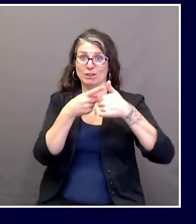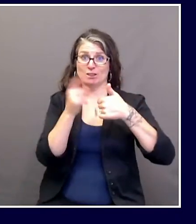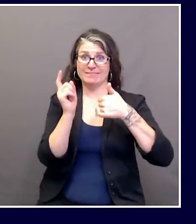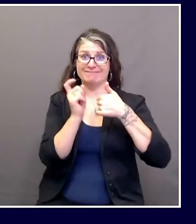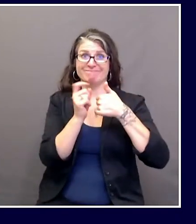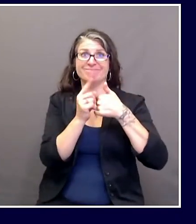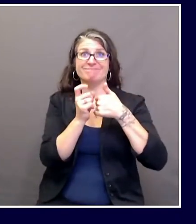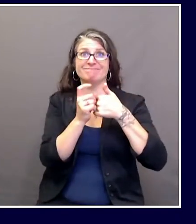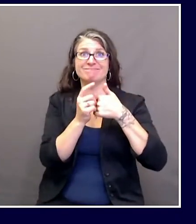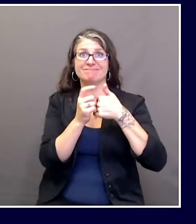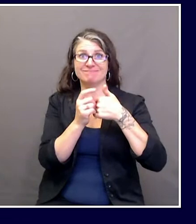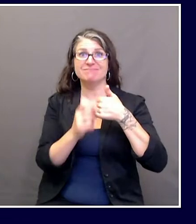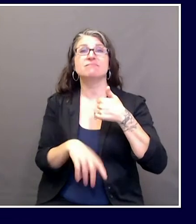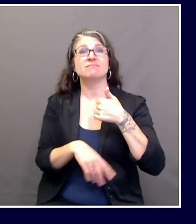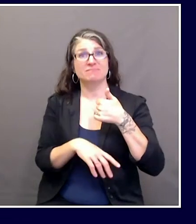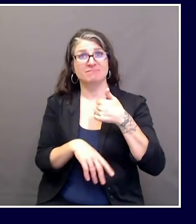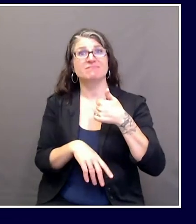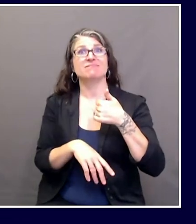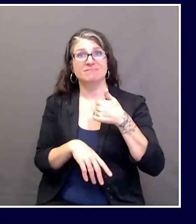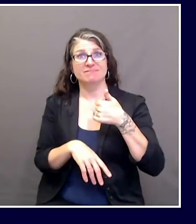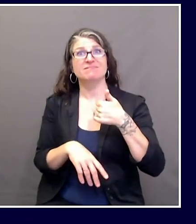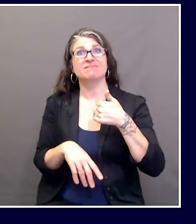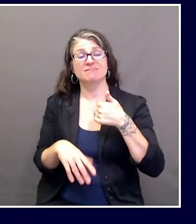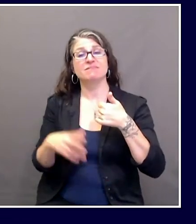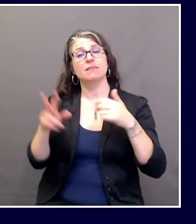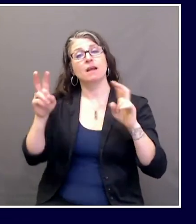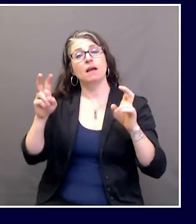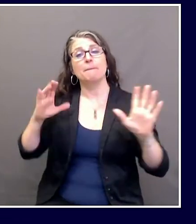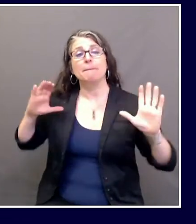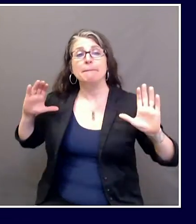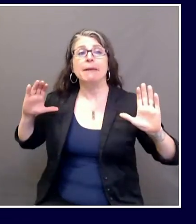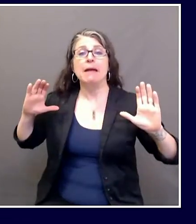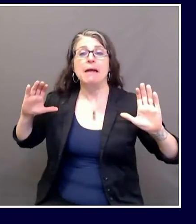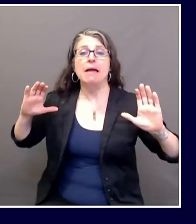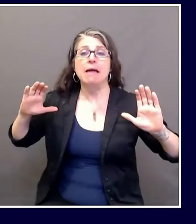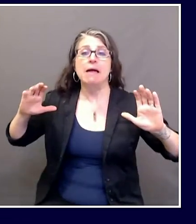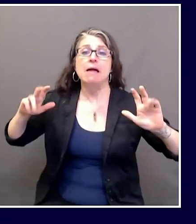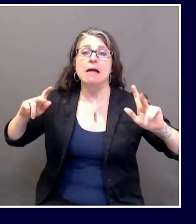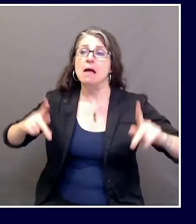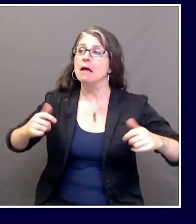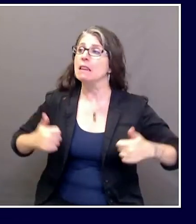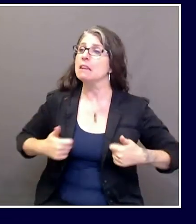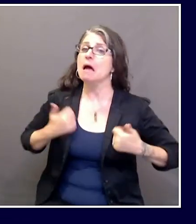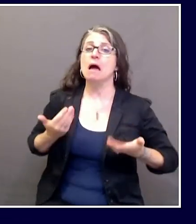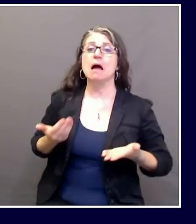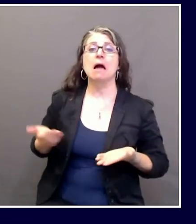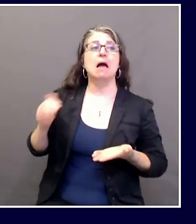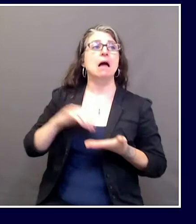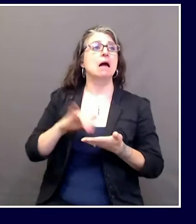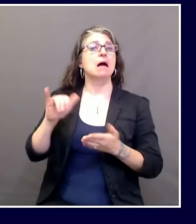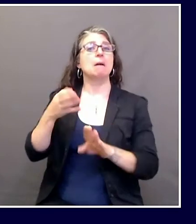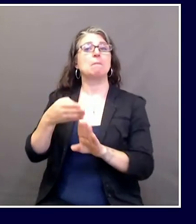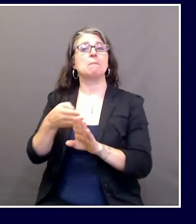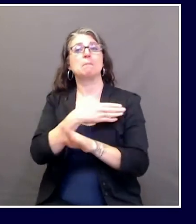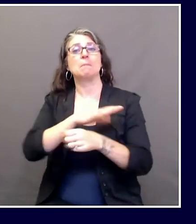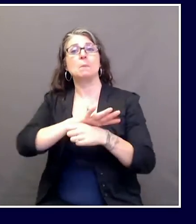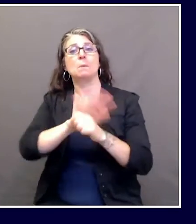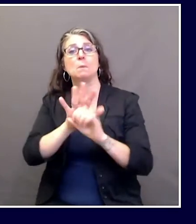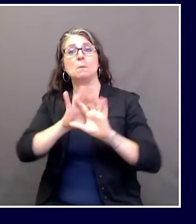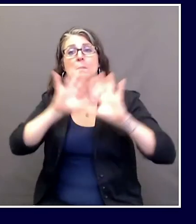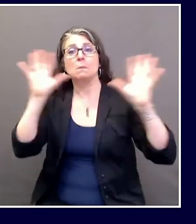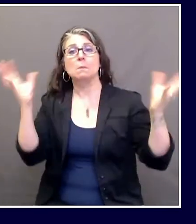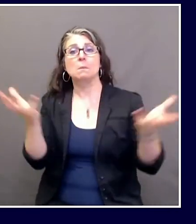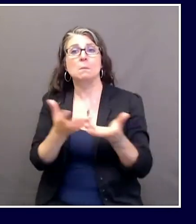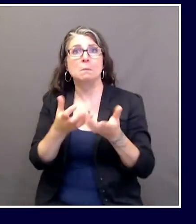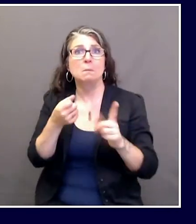are inching toward normalcy to go back to those things that have given us joy, pleasure, and solace in the past. We